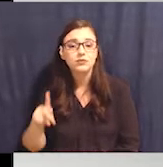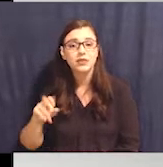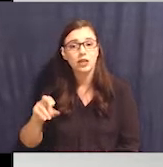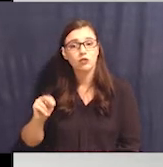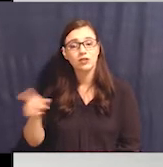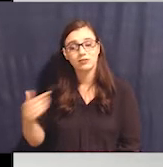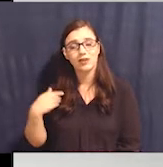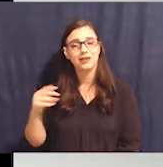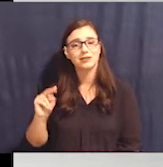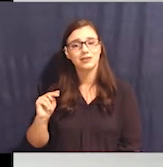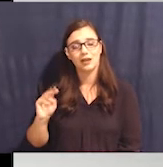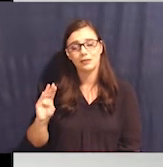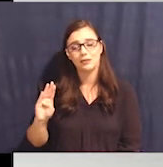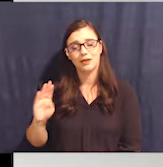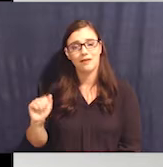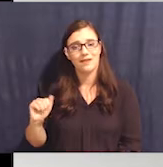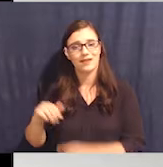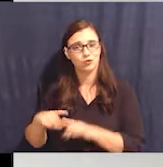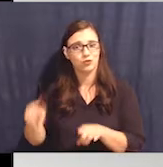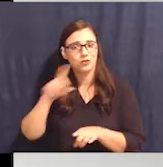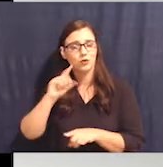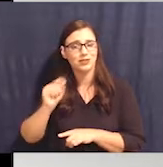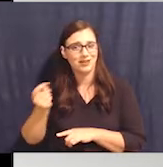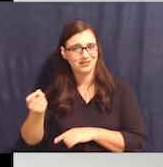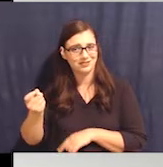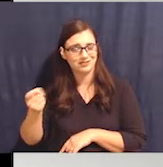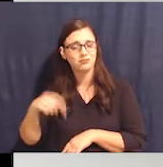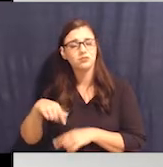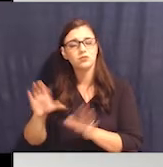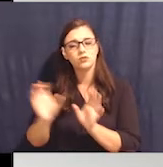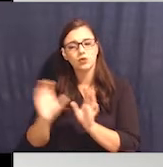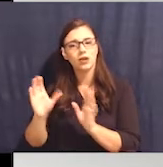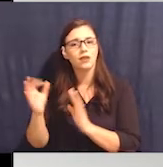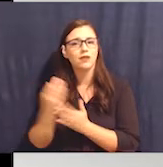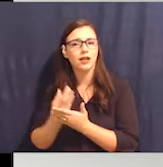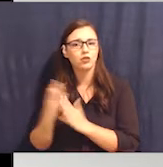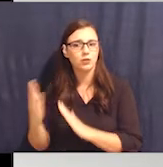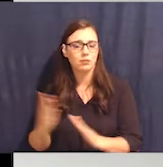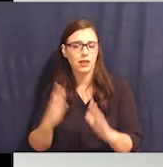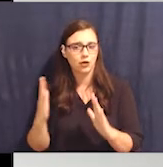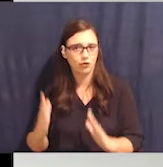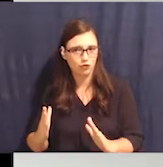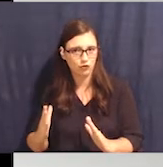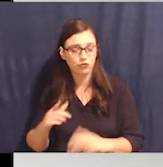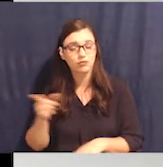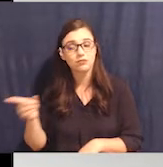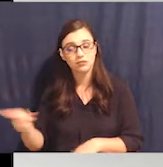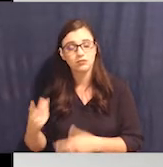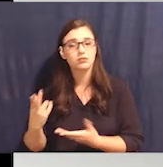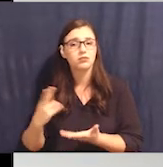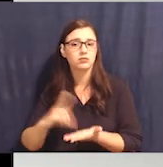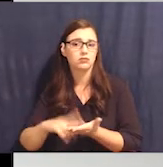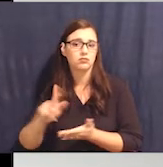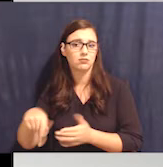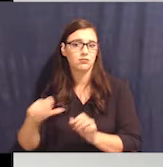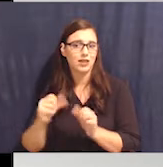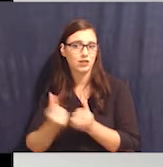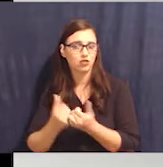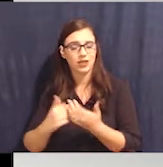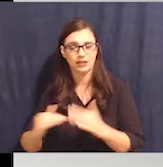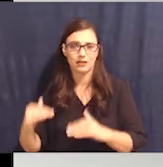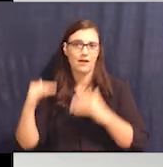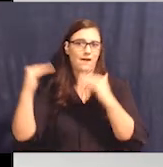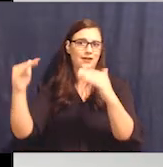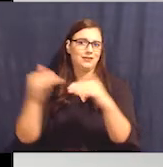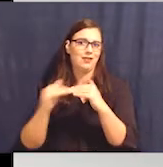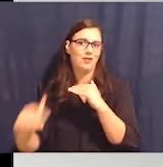Karen has an MBA degree in taxation. She's a certified financial planner, and she's an enrolled agent,